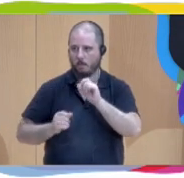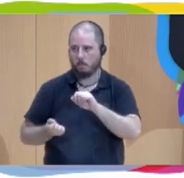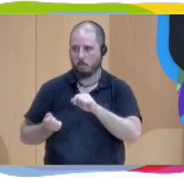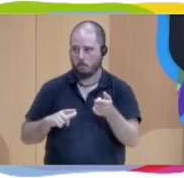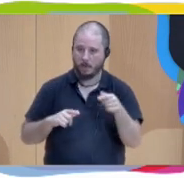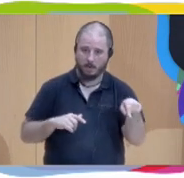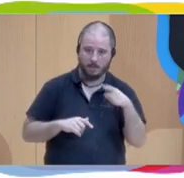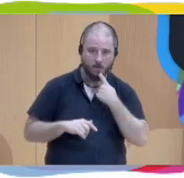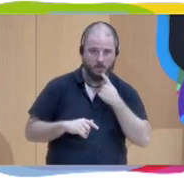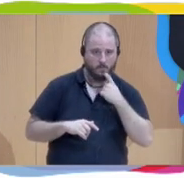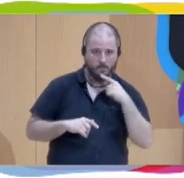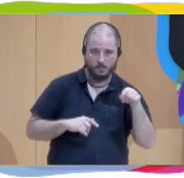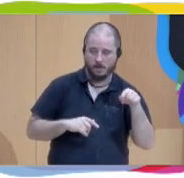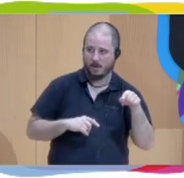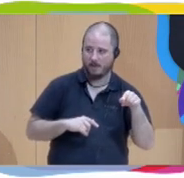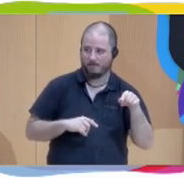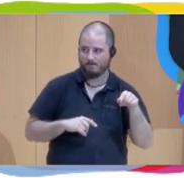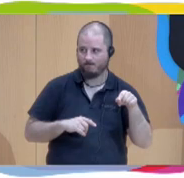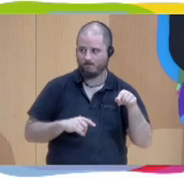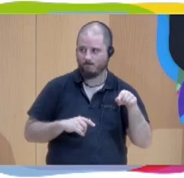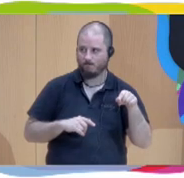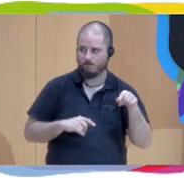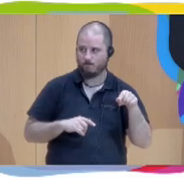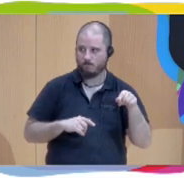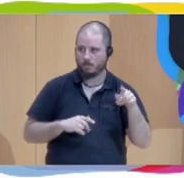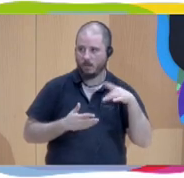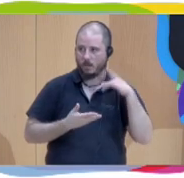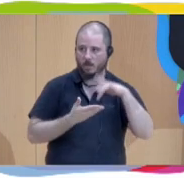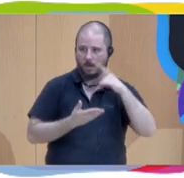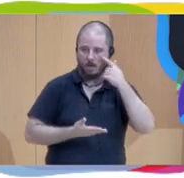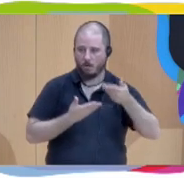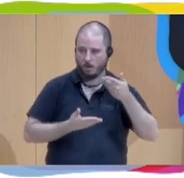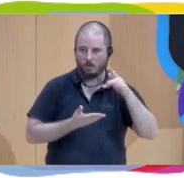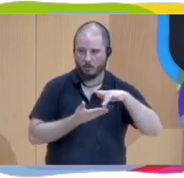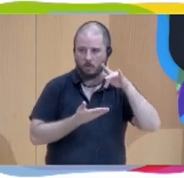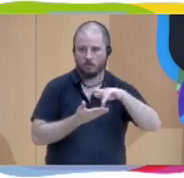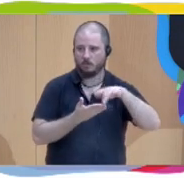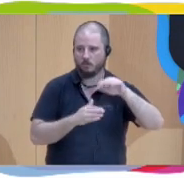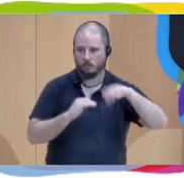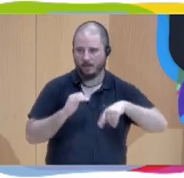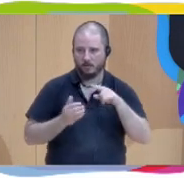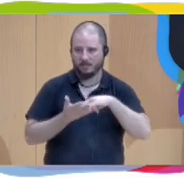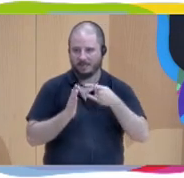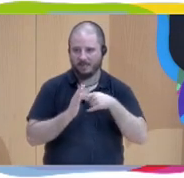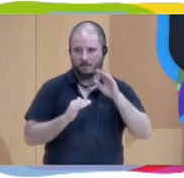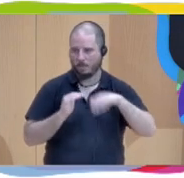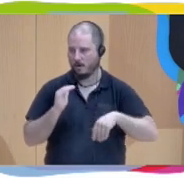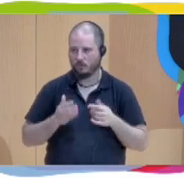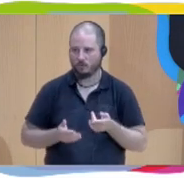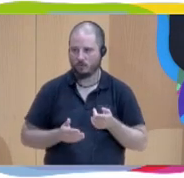used techniques. We tried to put everything into it and use different kind of